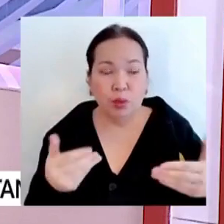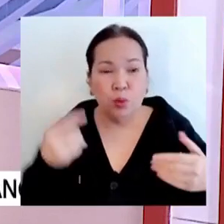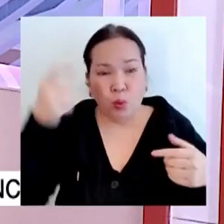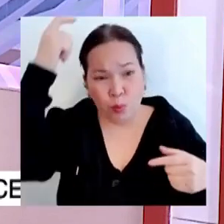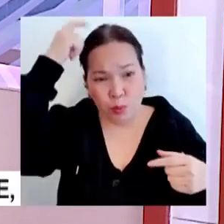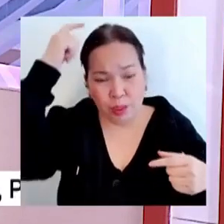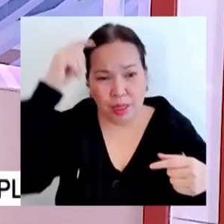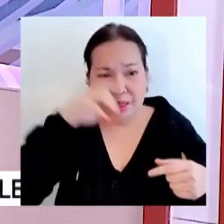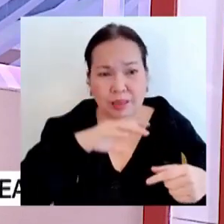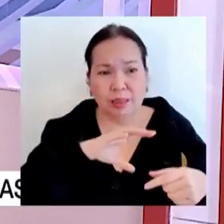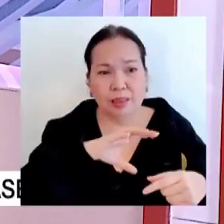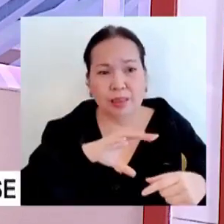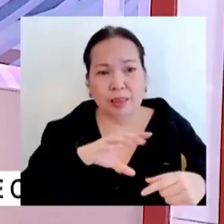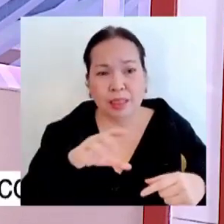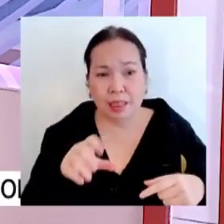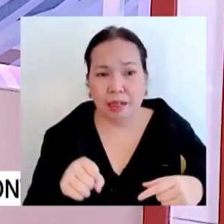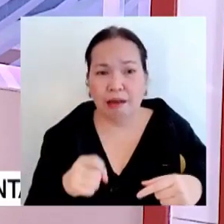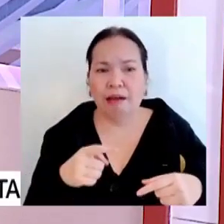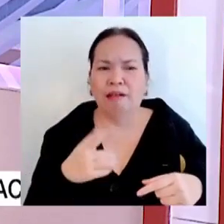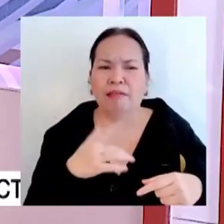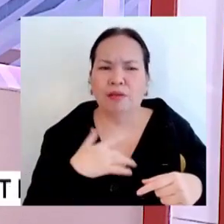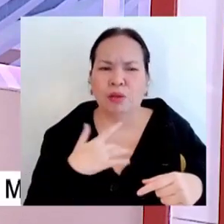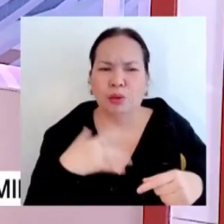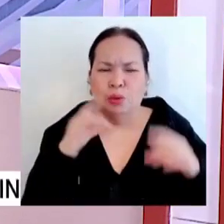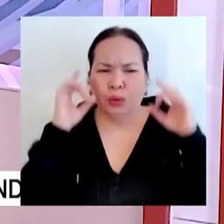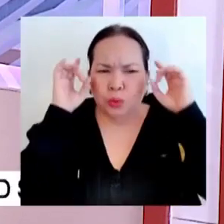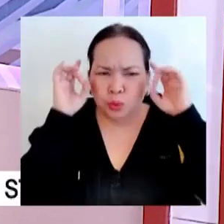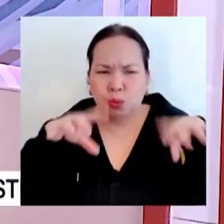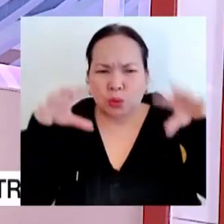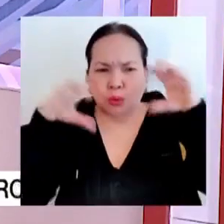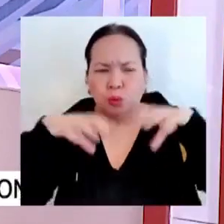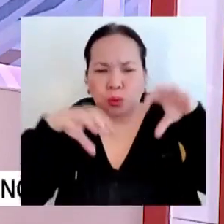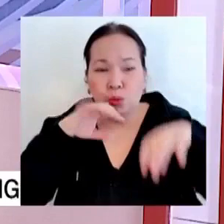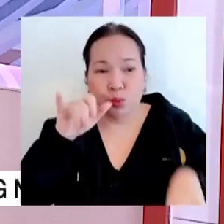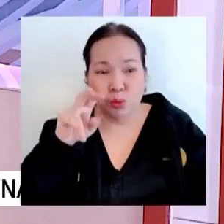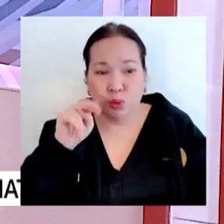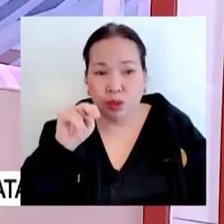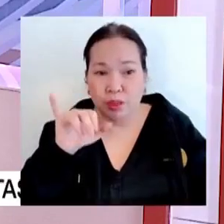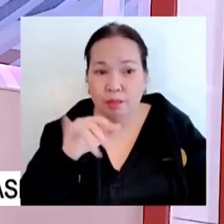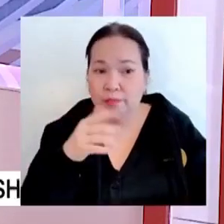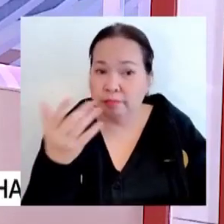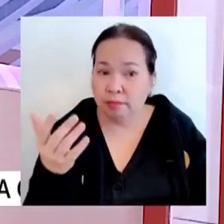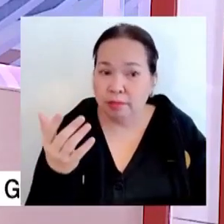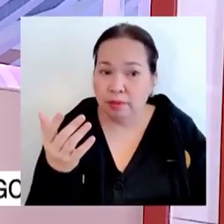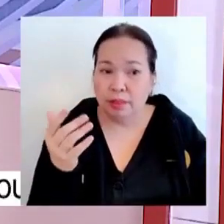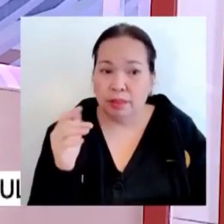feeling the wrath of Typhoon Jenny. Our very own Harris Hulu now joins us with the latest. Harris, what more can you tell us?